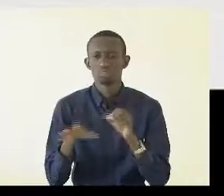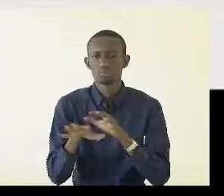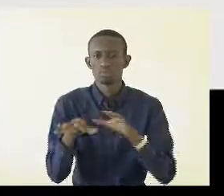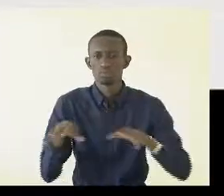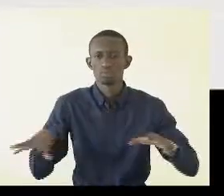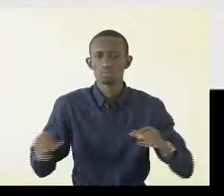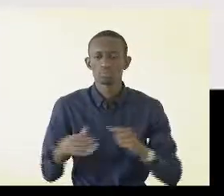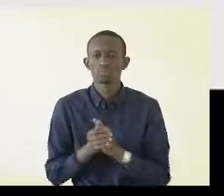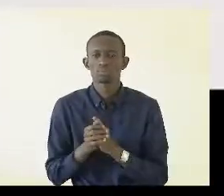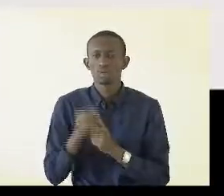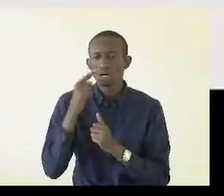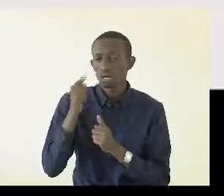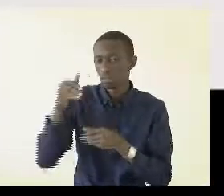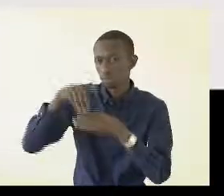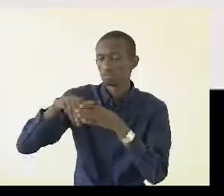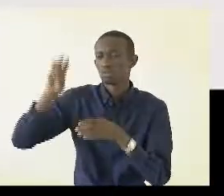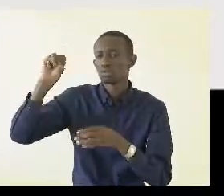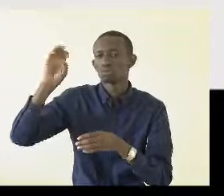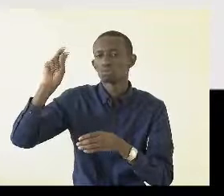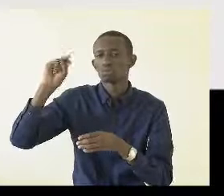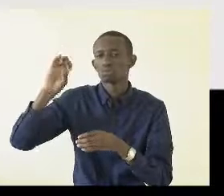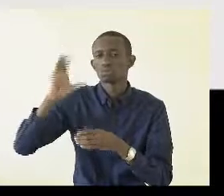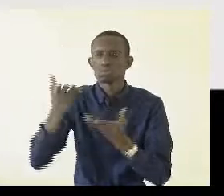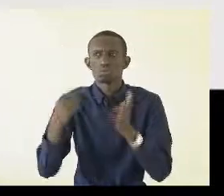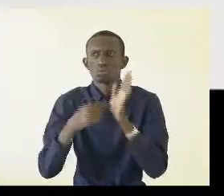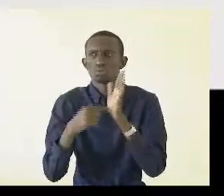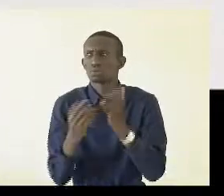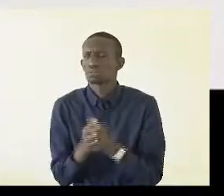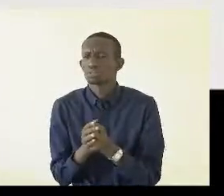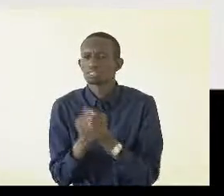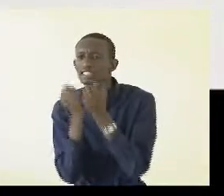found in monocots like maize.